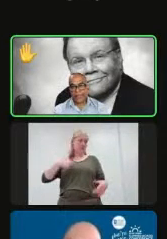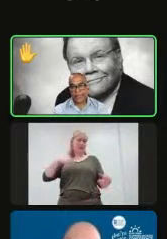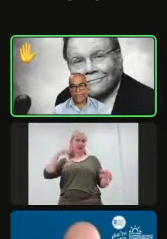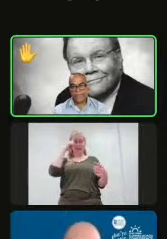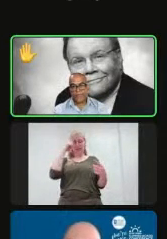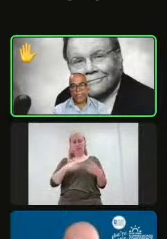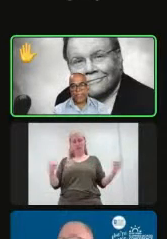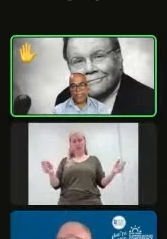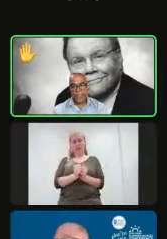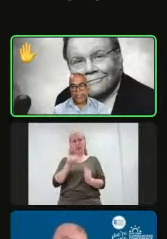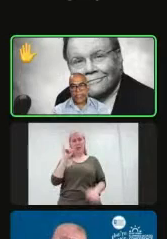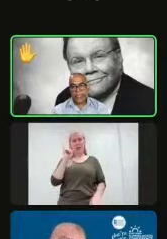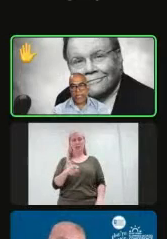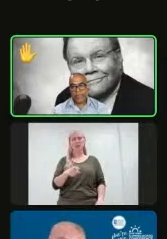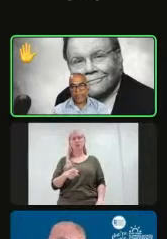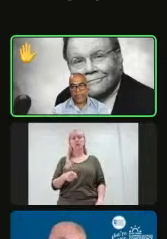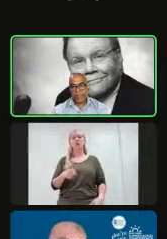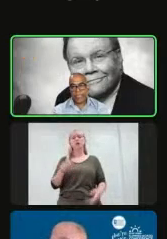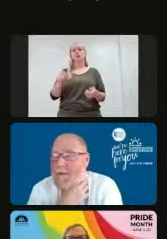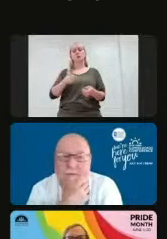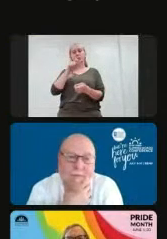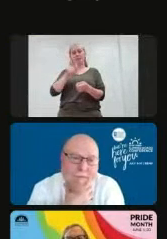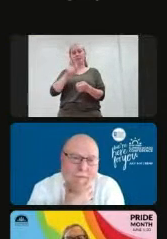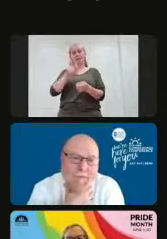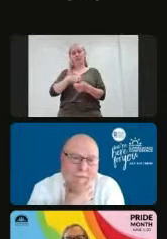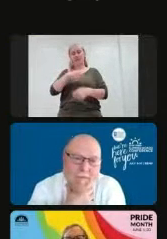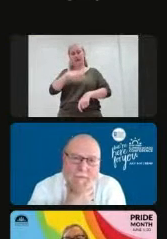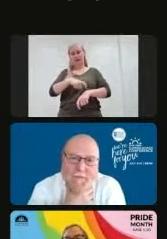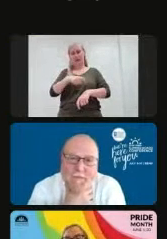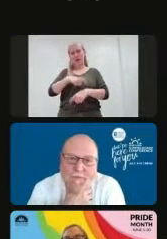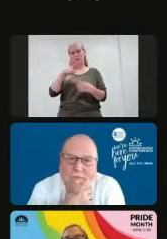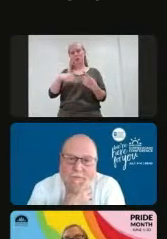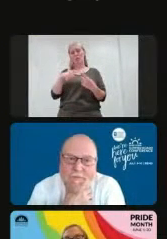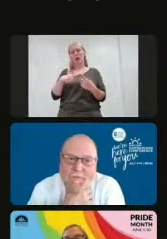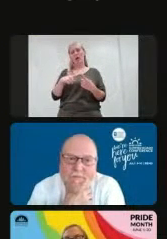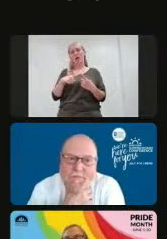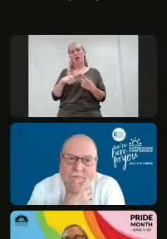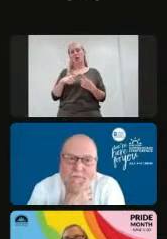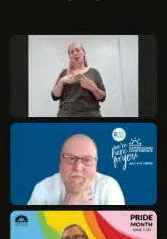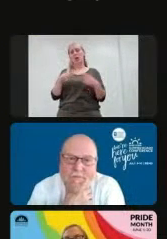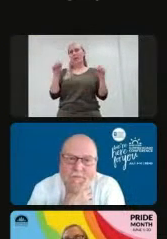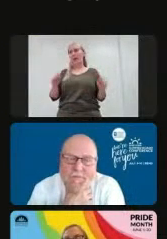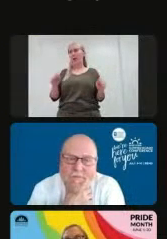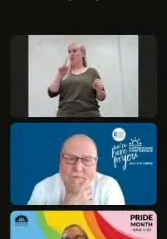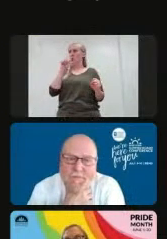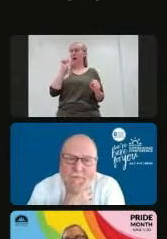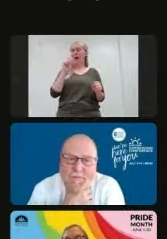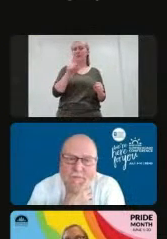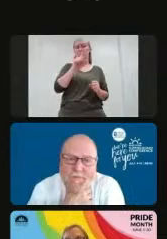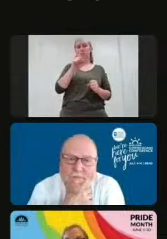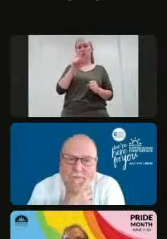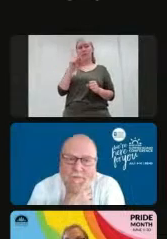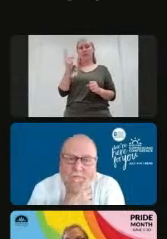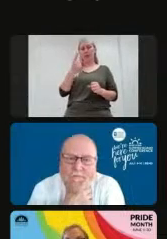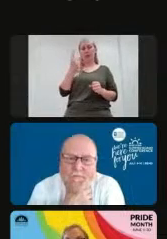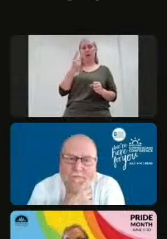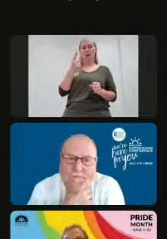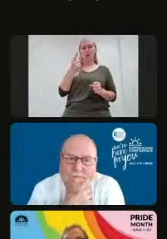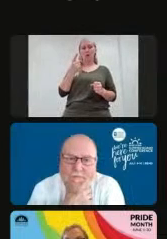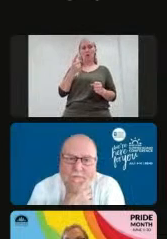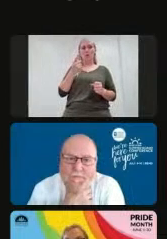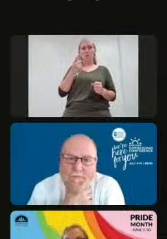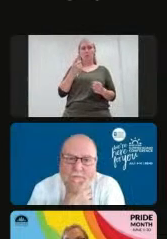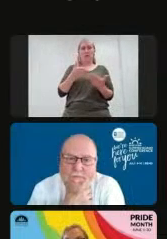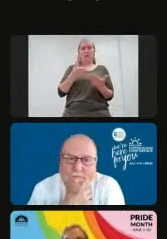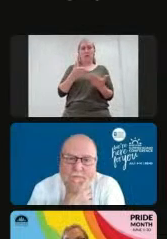this. There are certain times where we should be able to ask the question because there are set matters of urgency